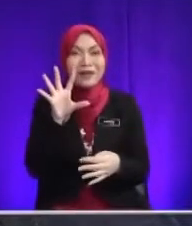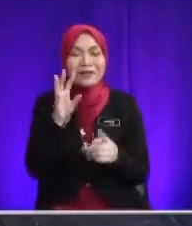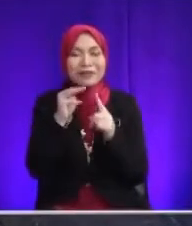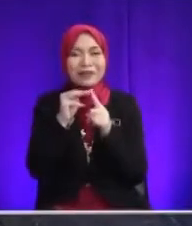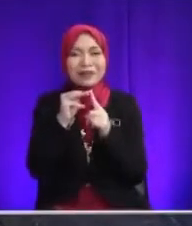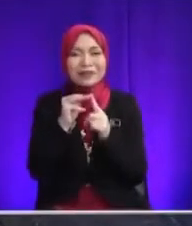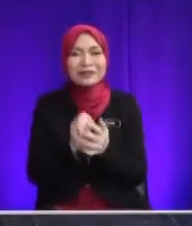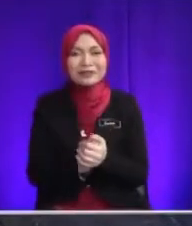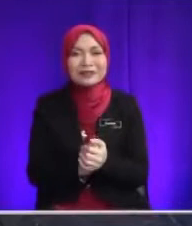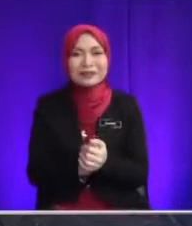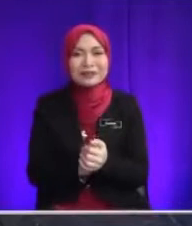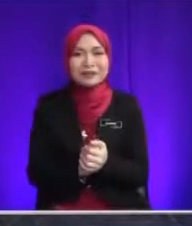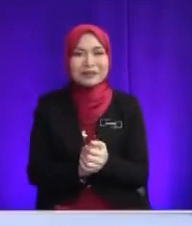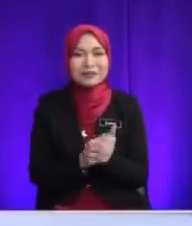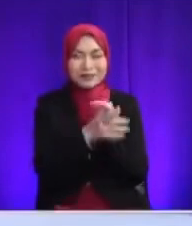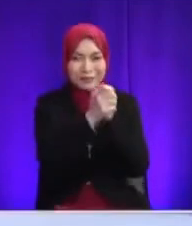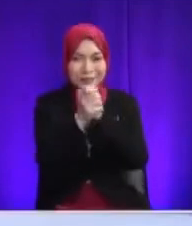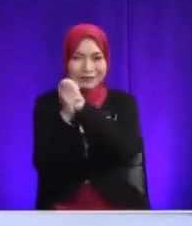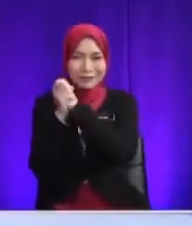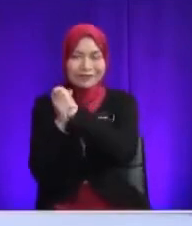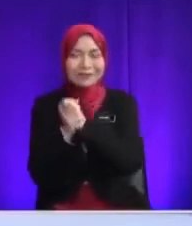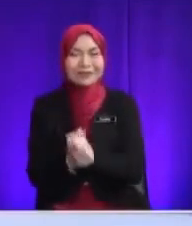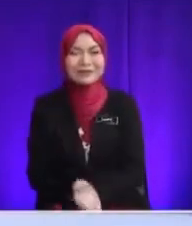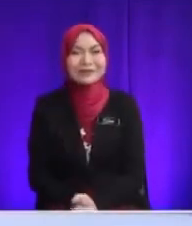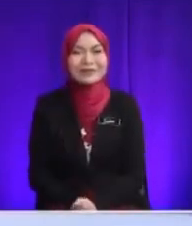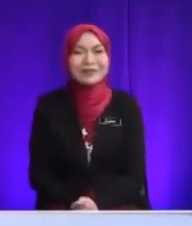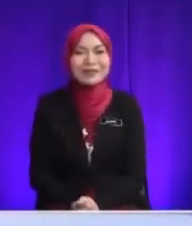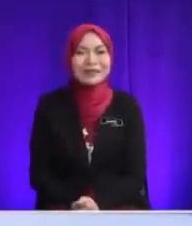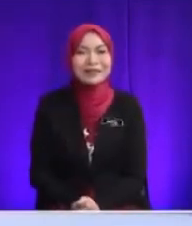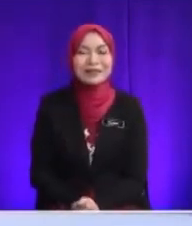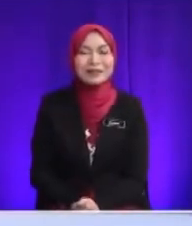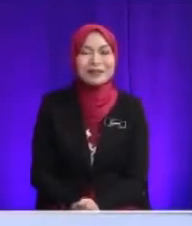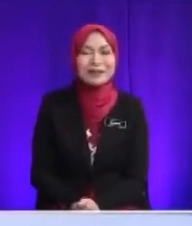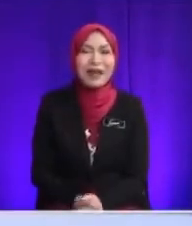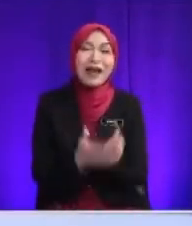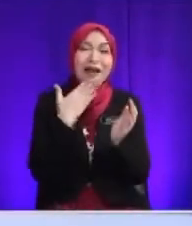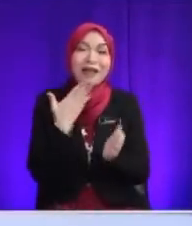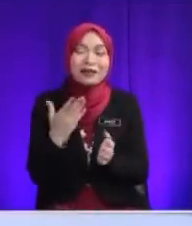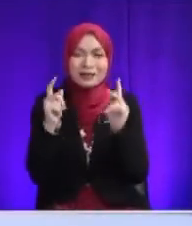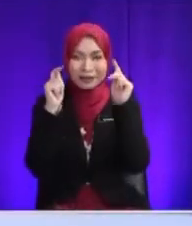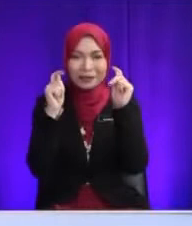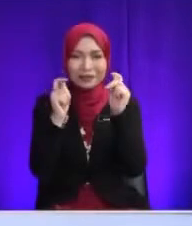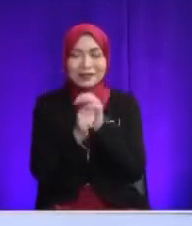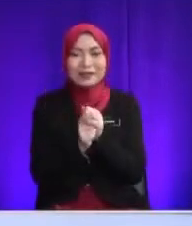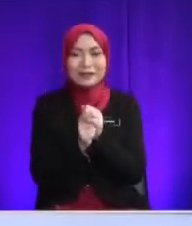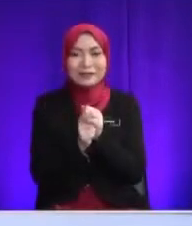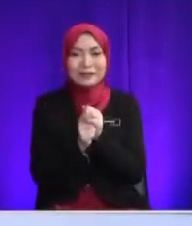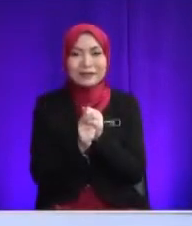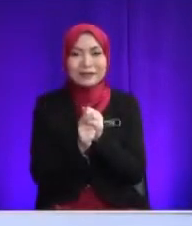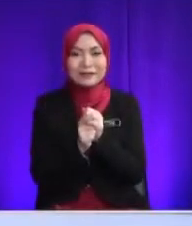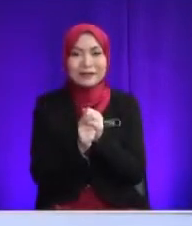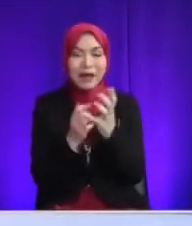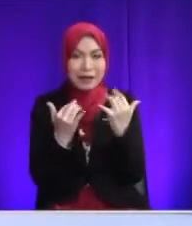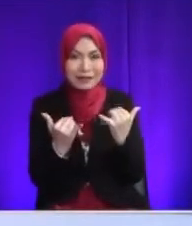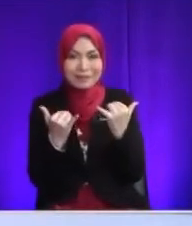job, everybody. And 5 stars for me as well. Yes, of course. You're my student as well. Yes. All right. So, but without further ado, why don't we take a short